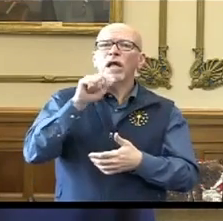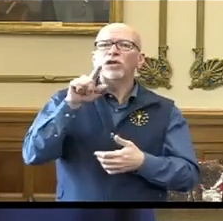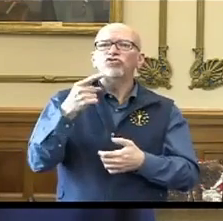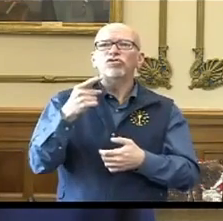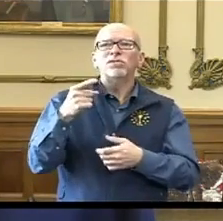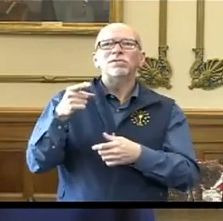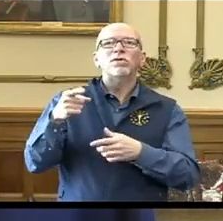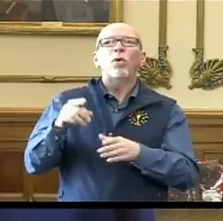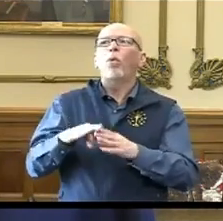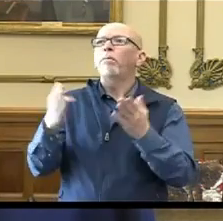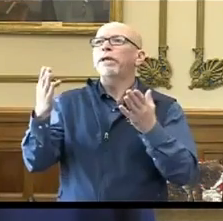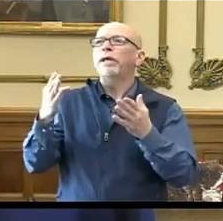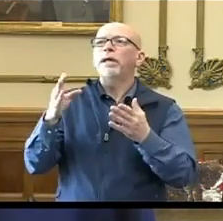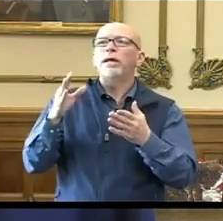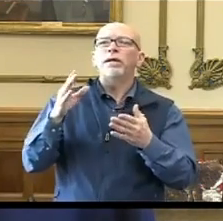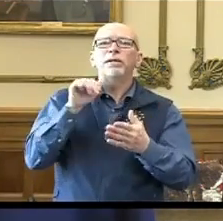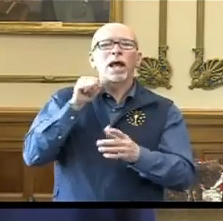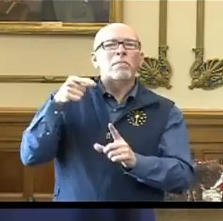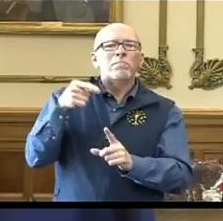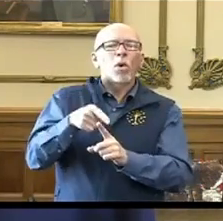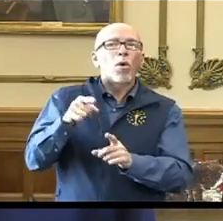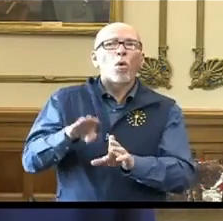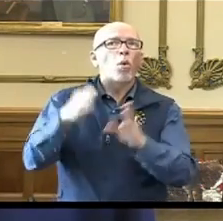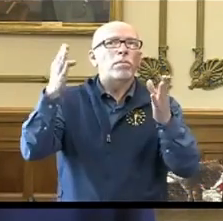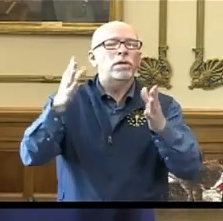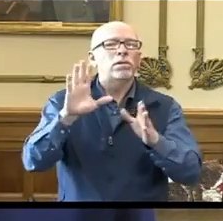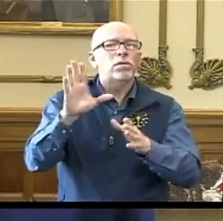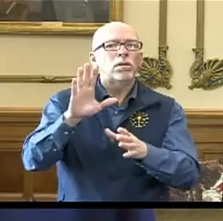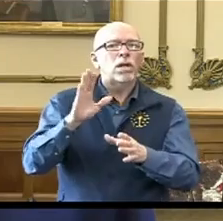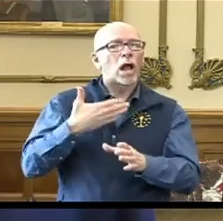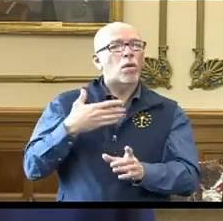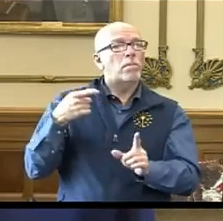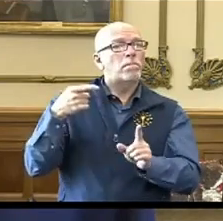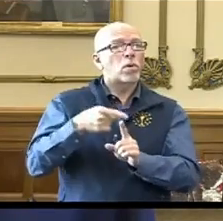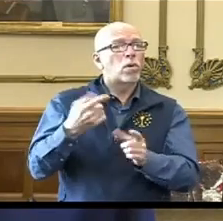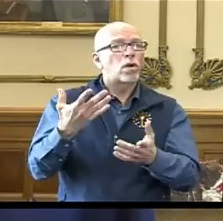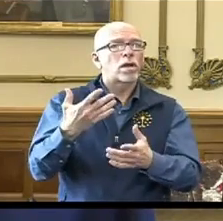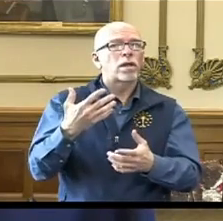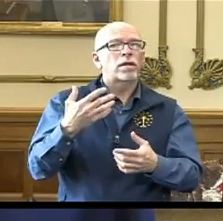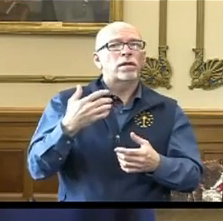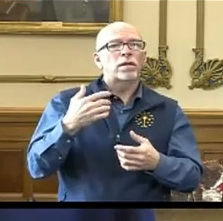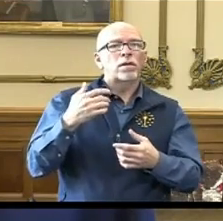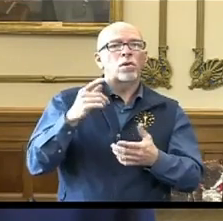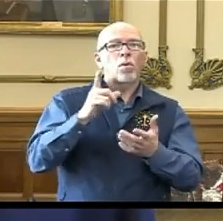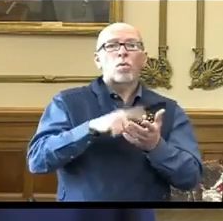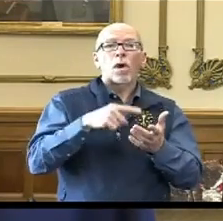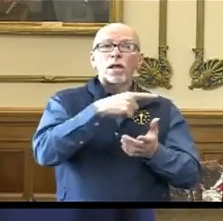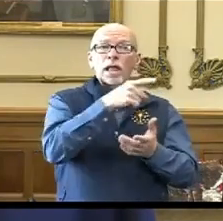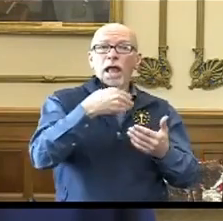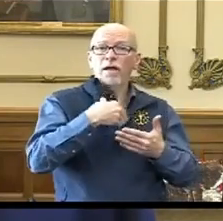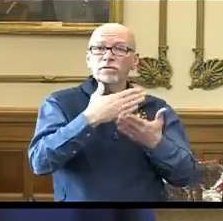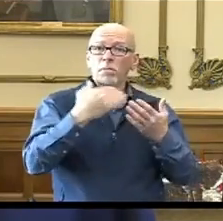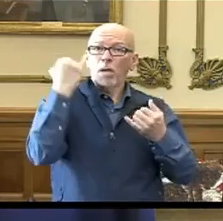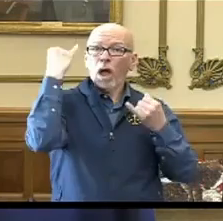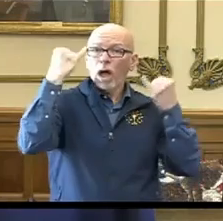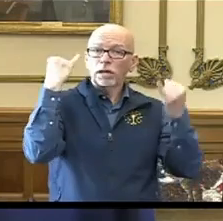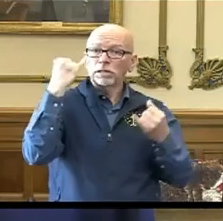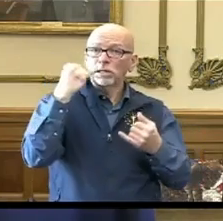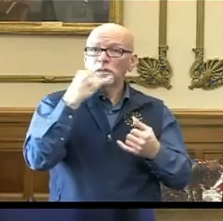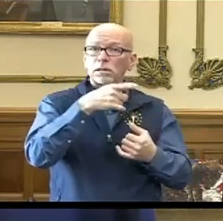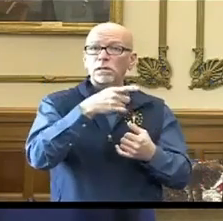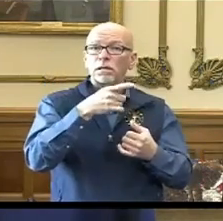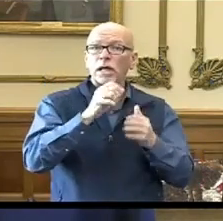about that, it's not just about opening up, it's also about ideas that they may have in terms